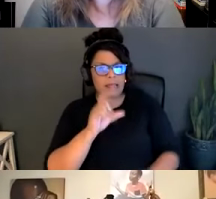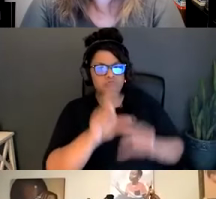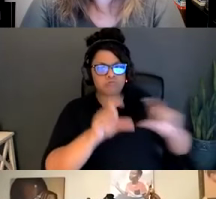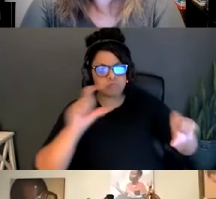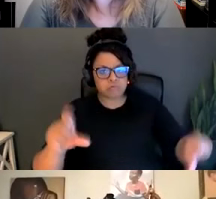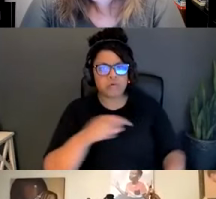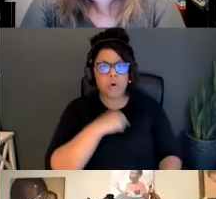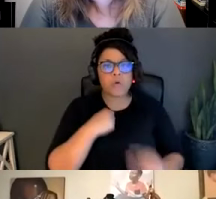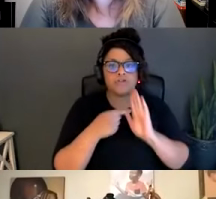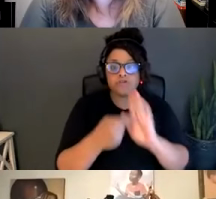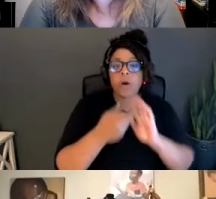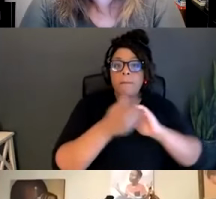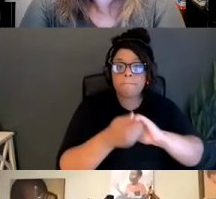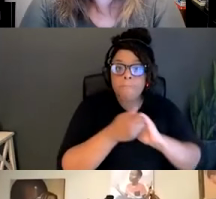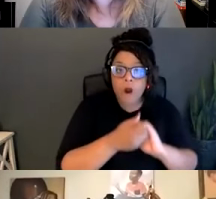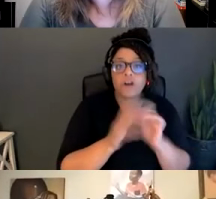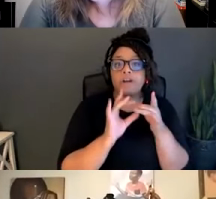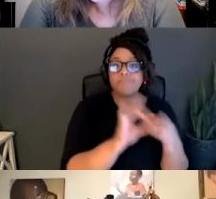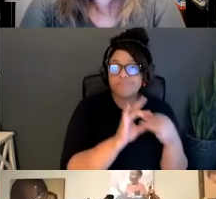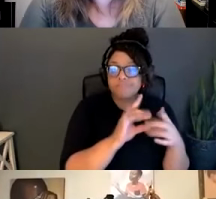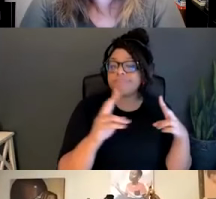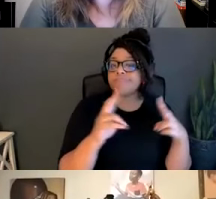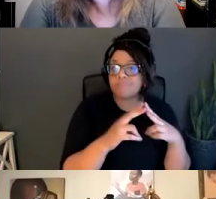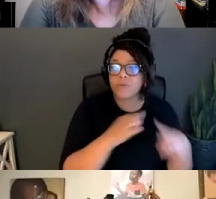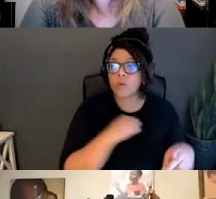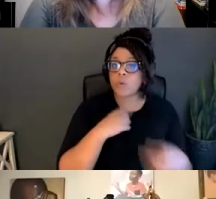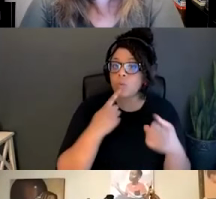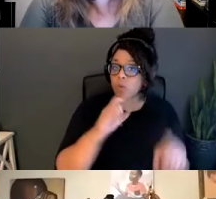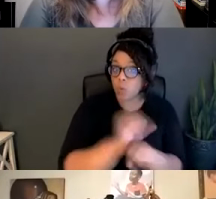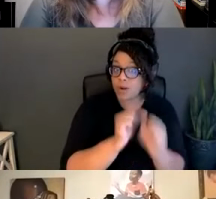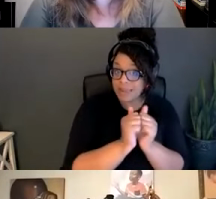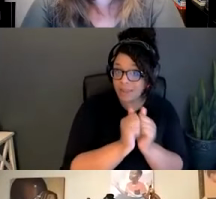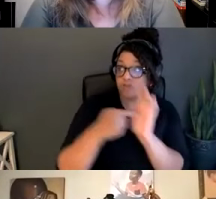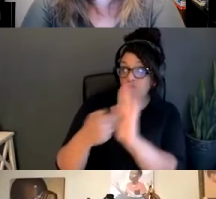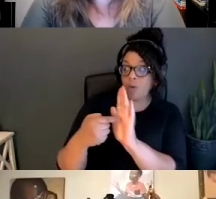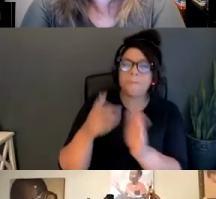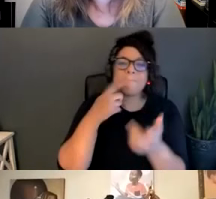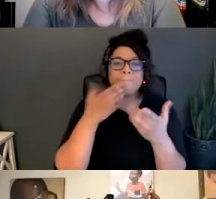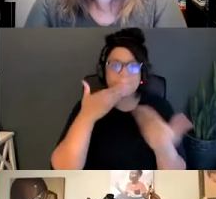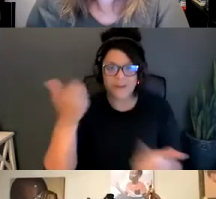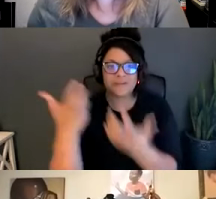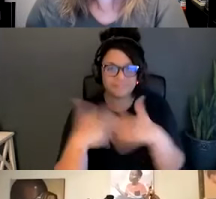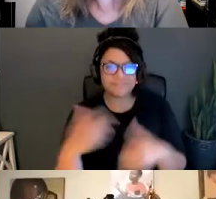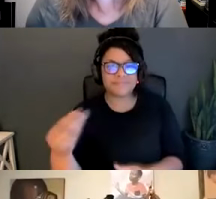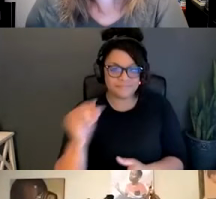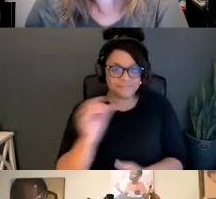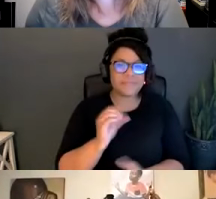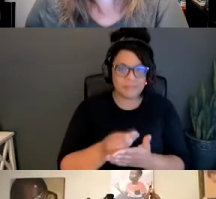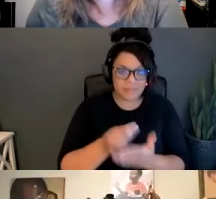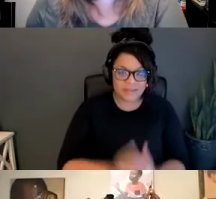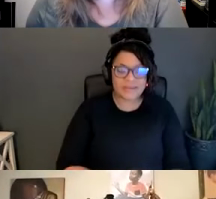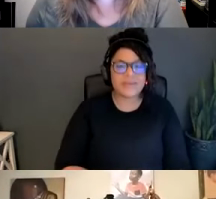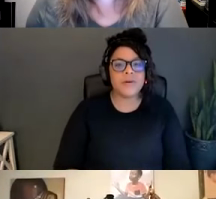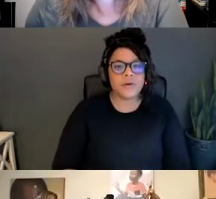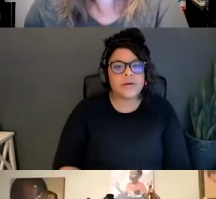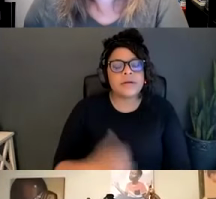partnership, collaboration, and work together, the better. And so with that, I want to